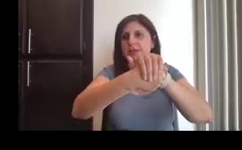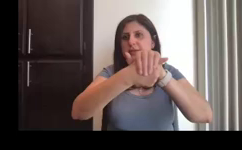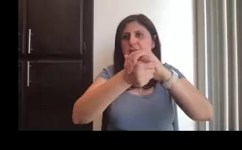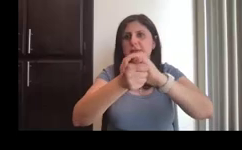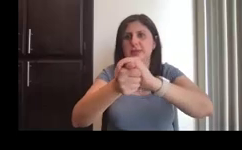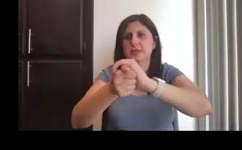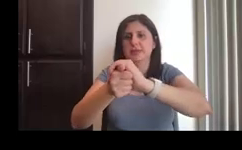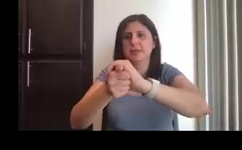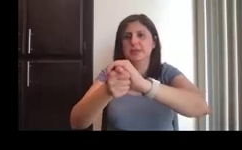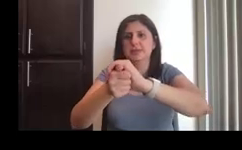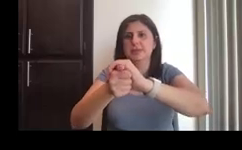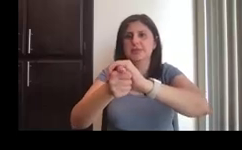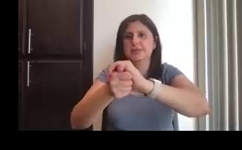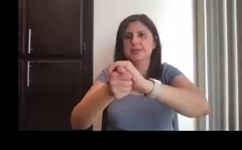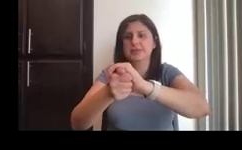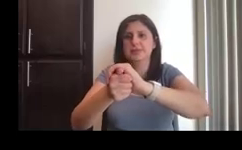Turtle.